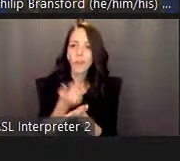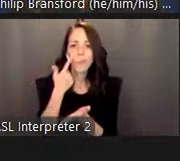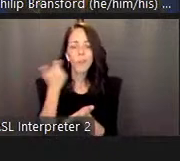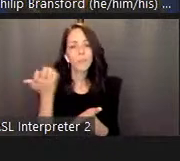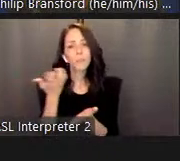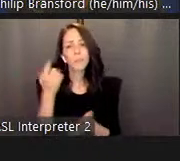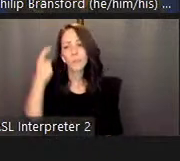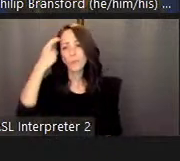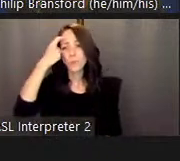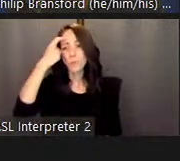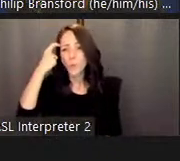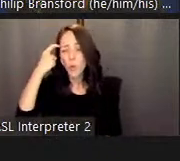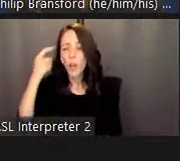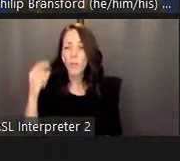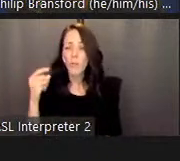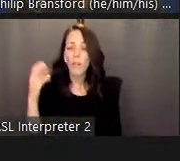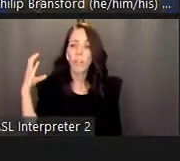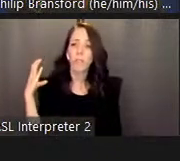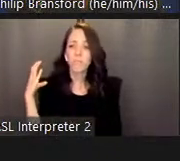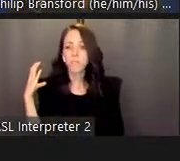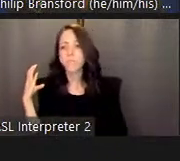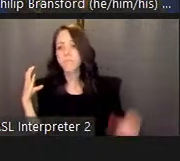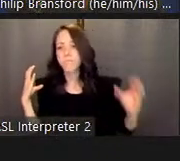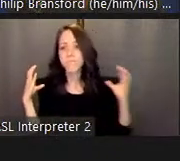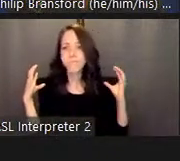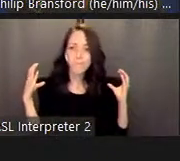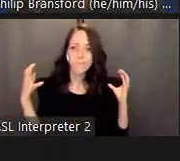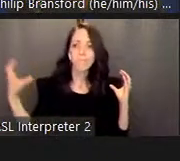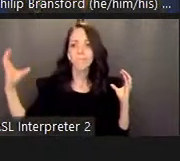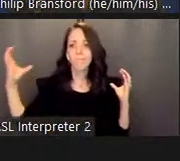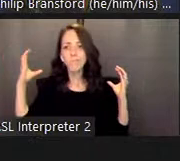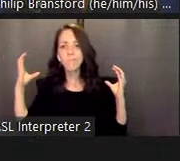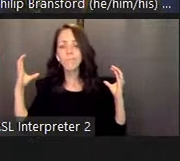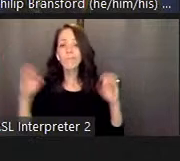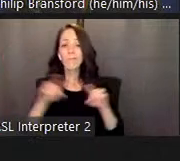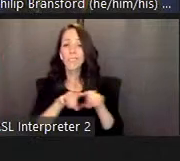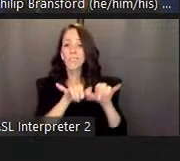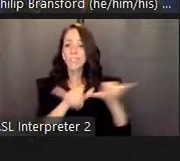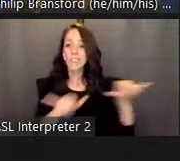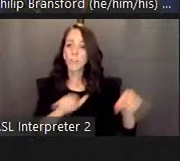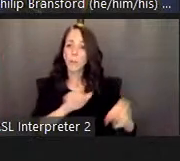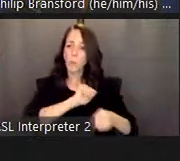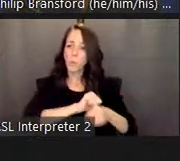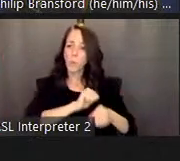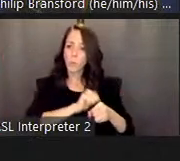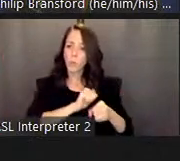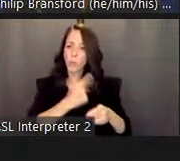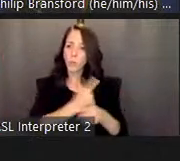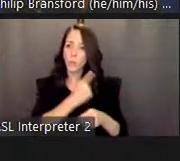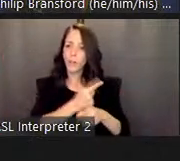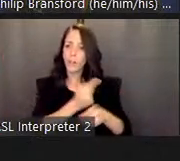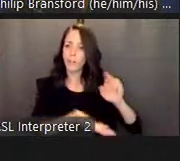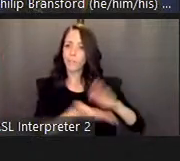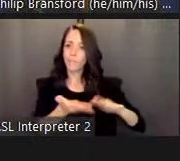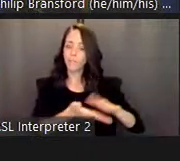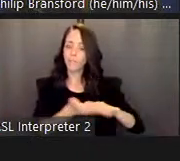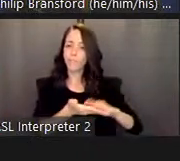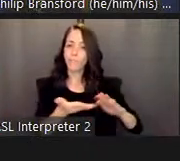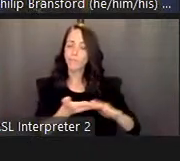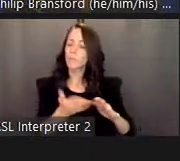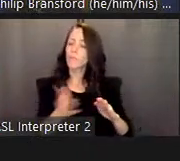put onto themselves while also independently doing their work. So yeah, just an open question to the commissioners